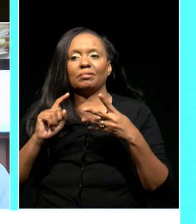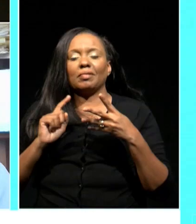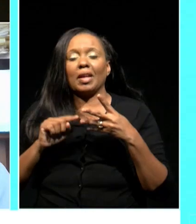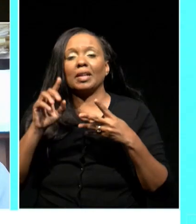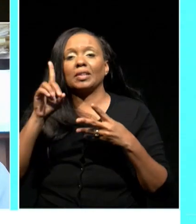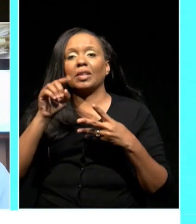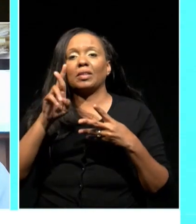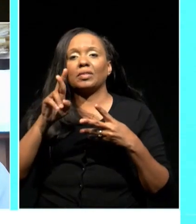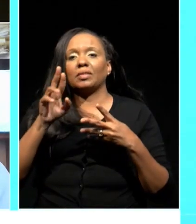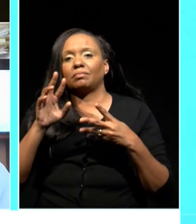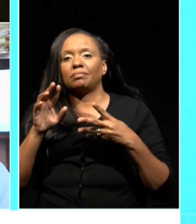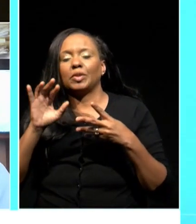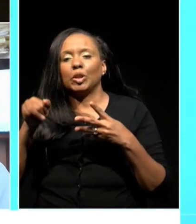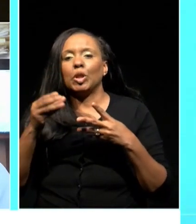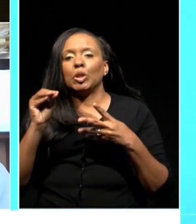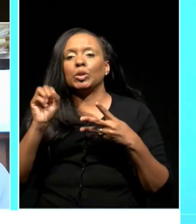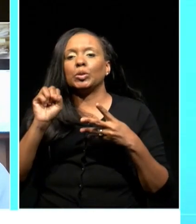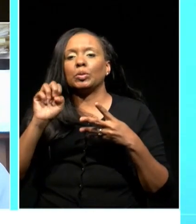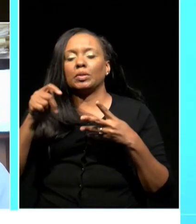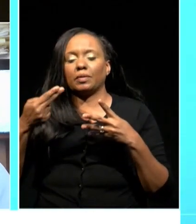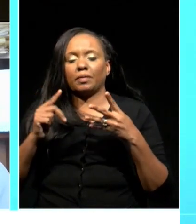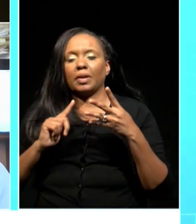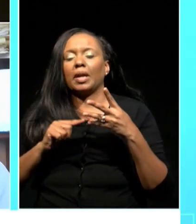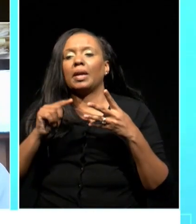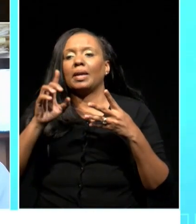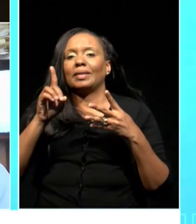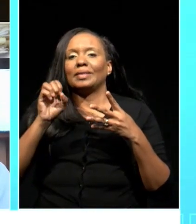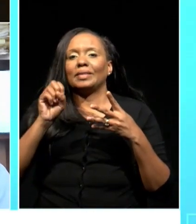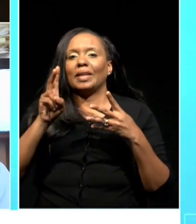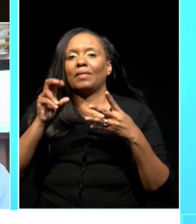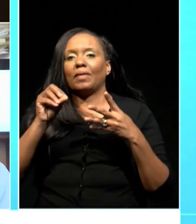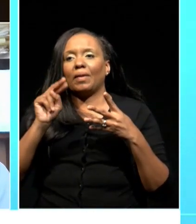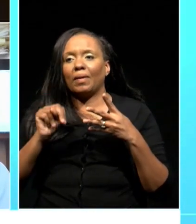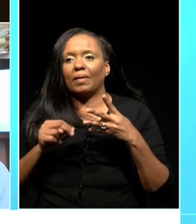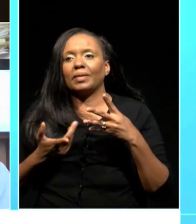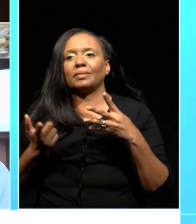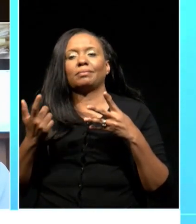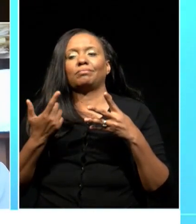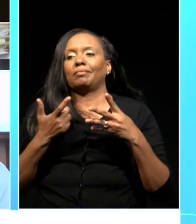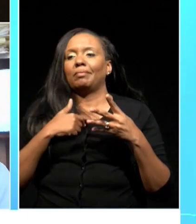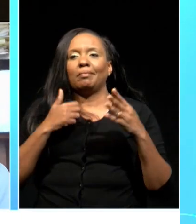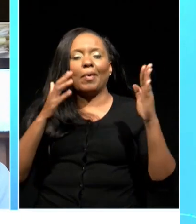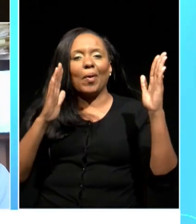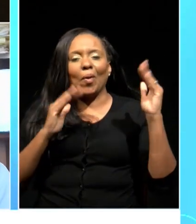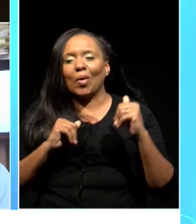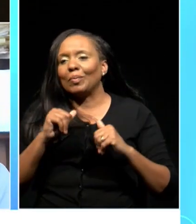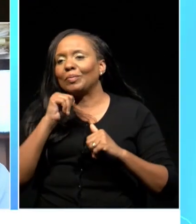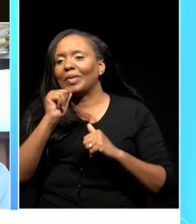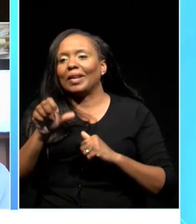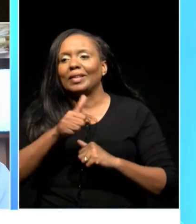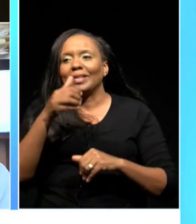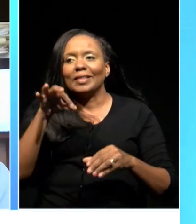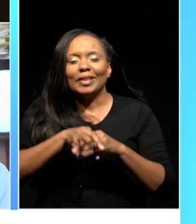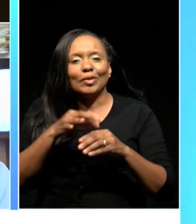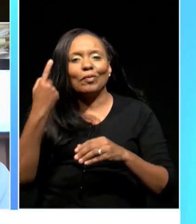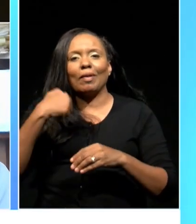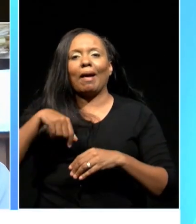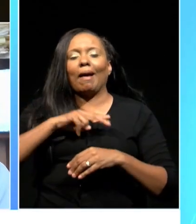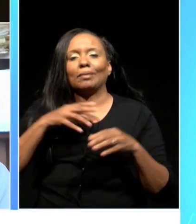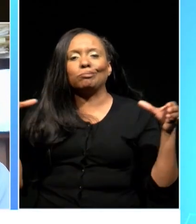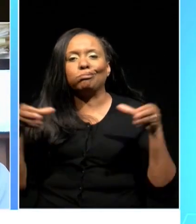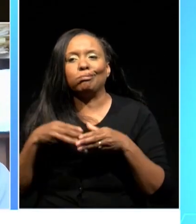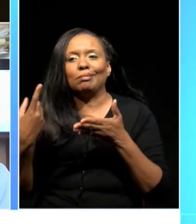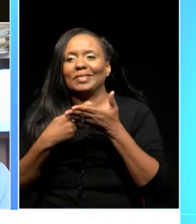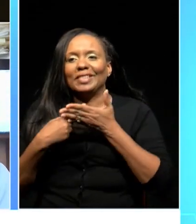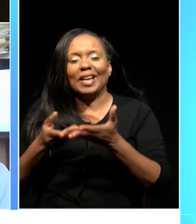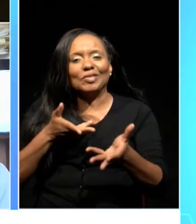Joseph, Devron Bruce, thank you so much for being on X-Trail. I hope that it does not take another election for us to come together again and